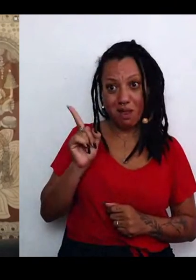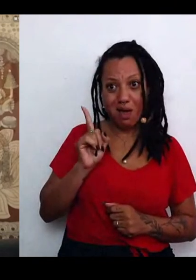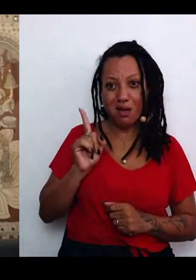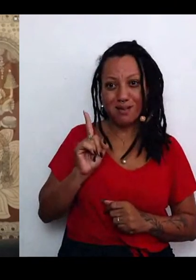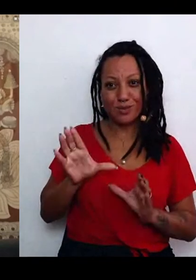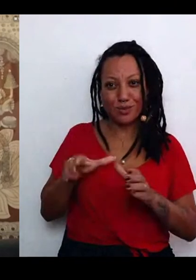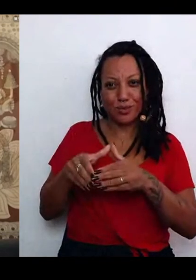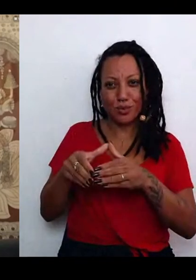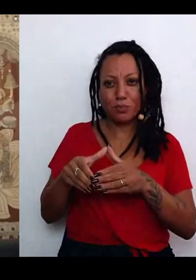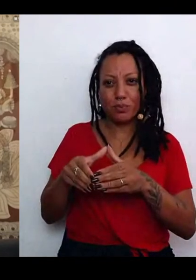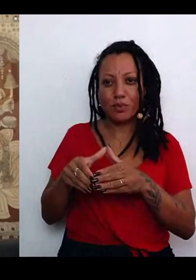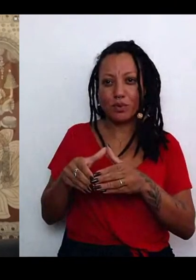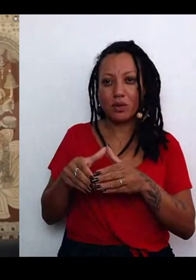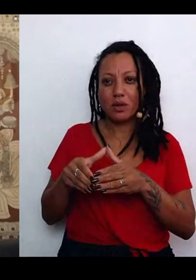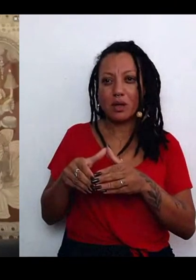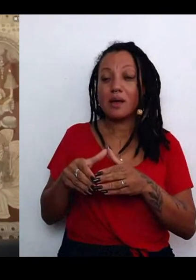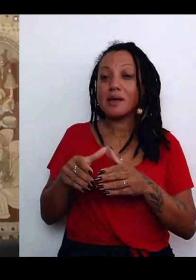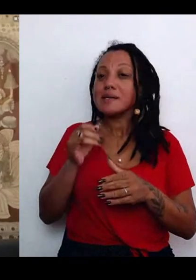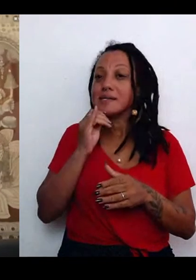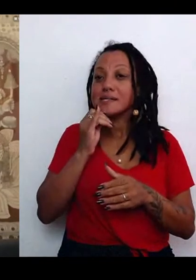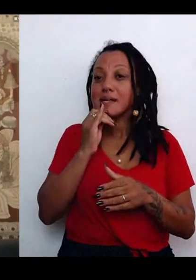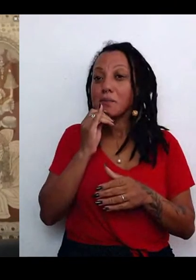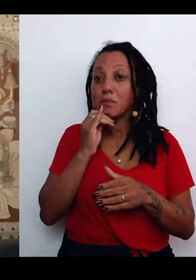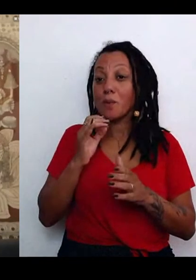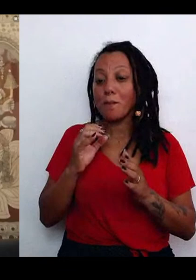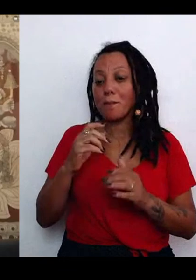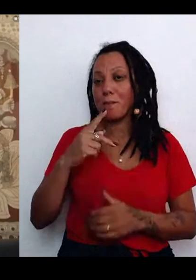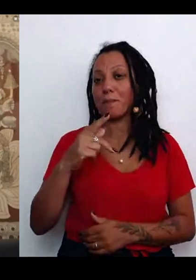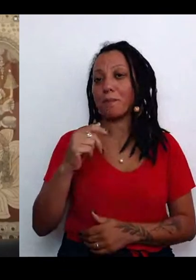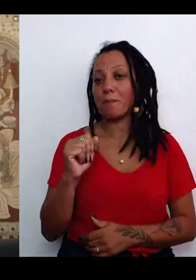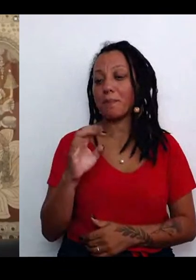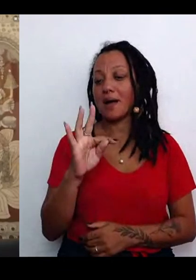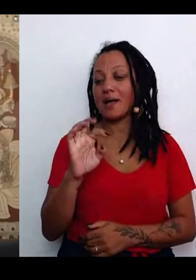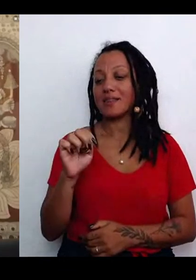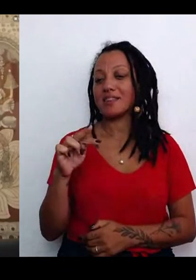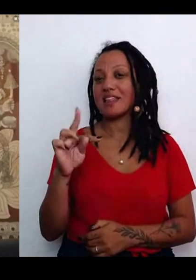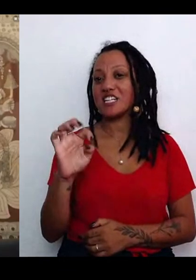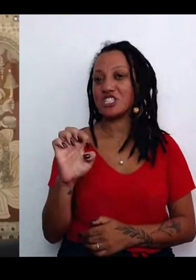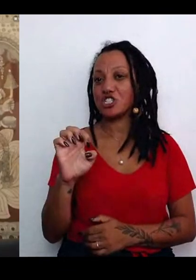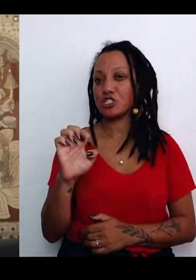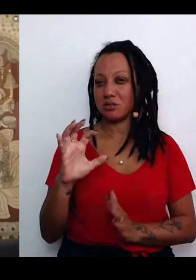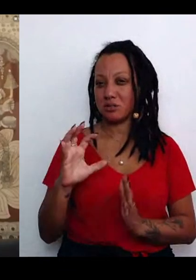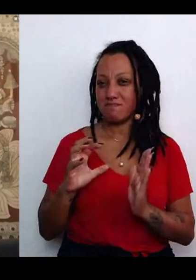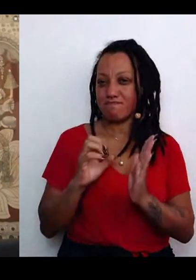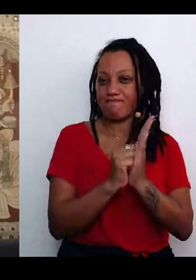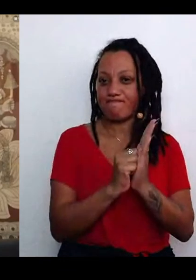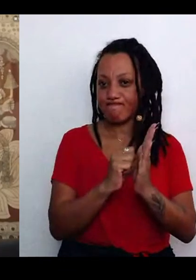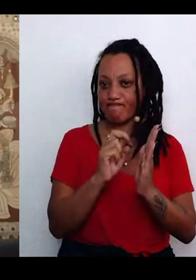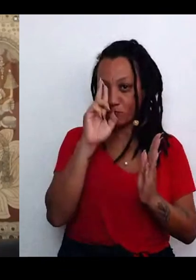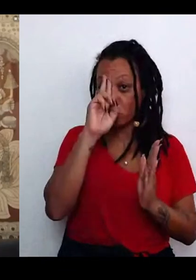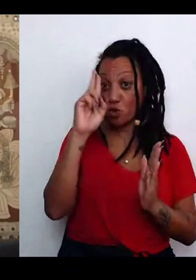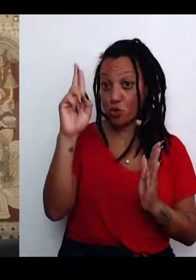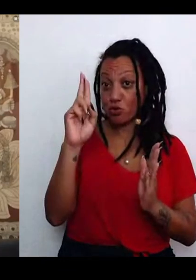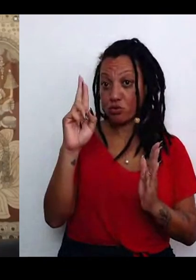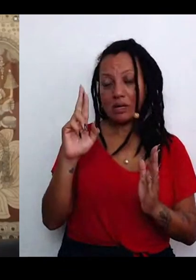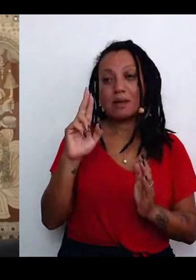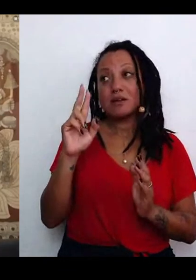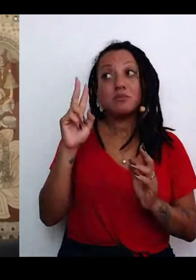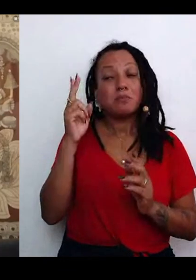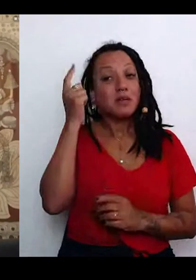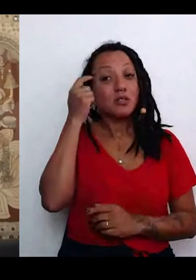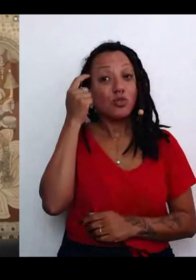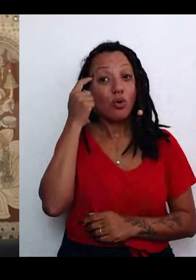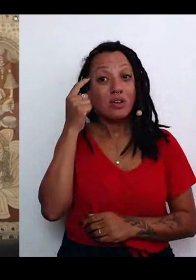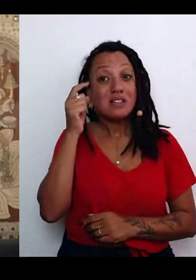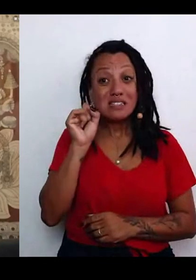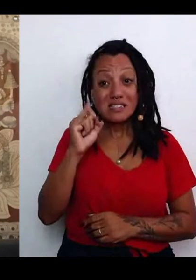life our patent law has an article 3j and I had a big role in this it says plants animals and